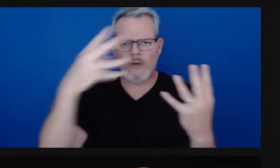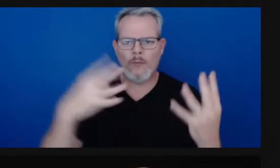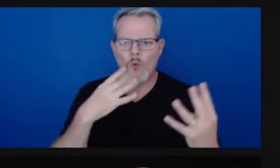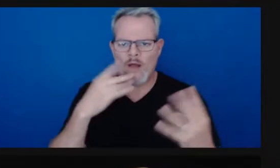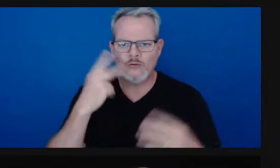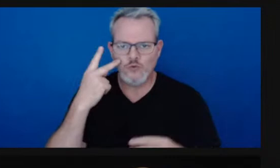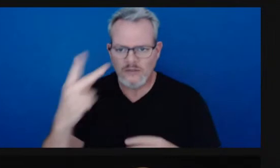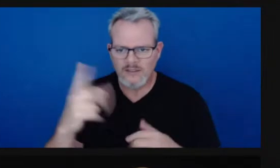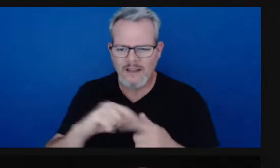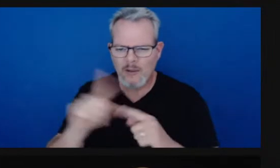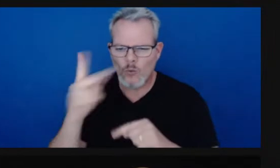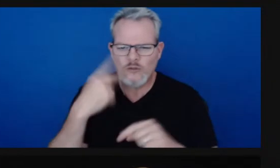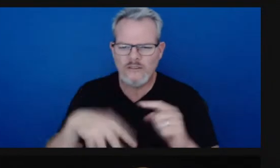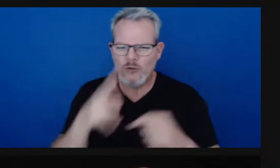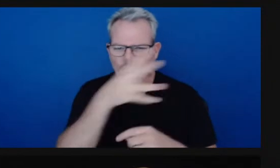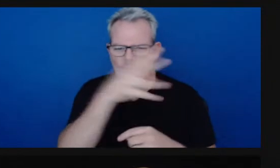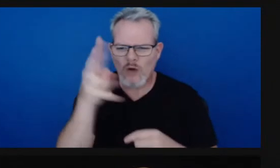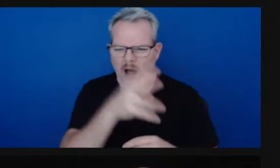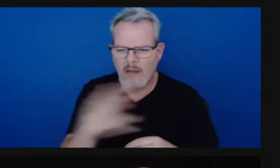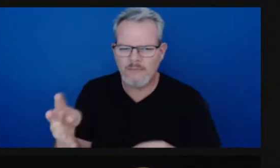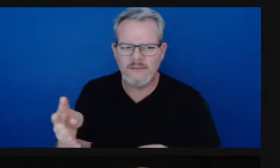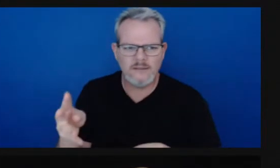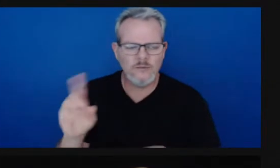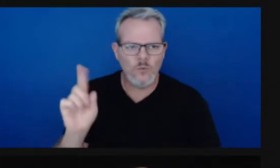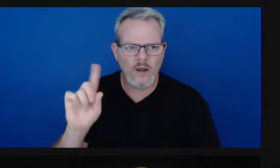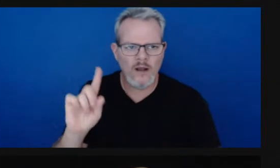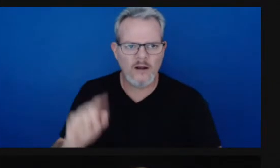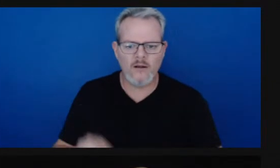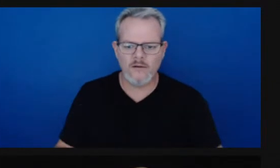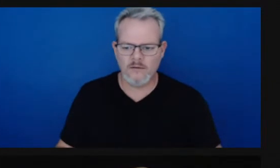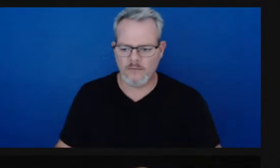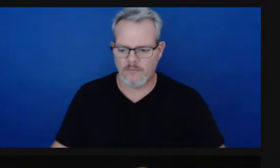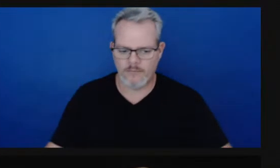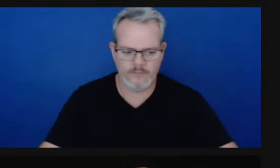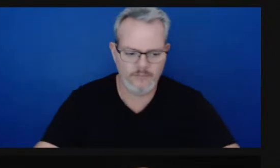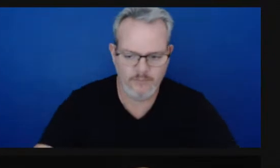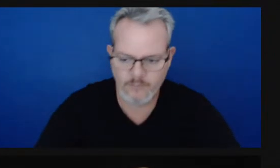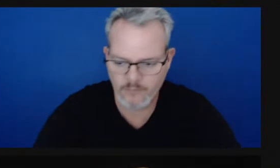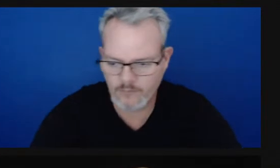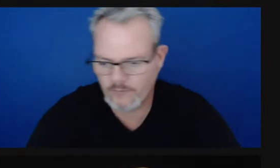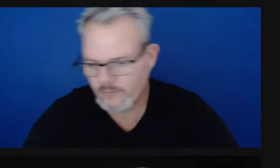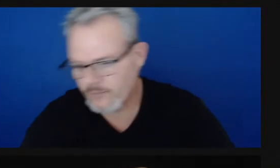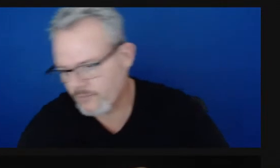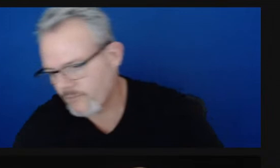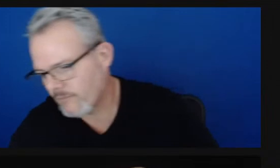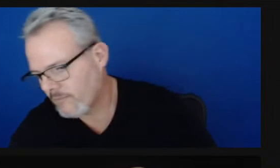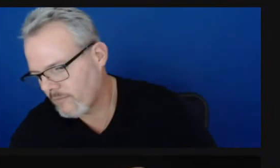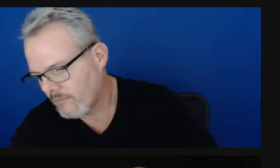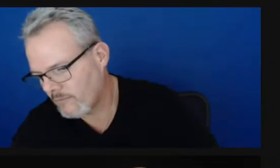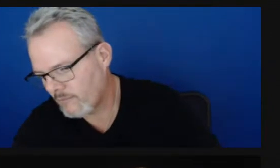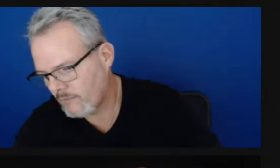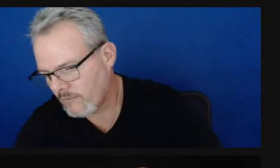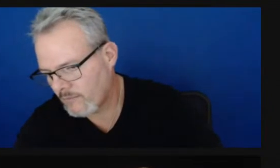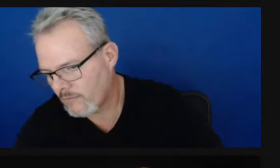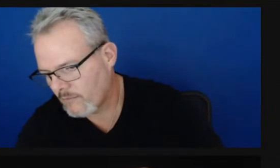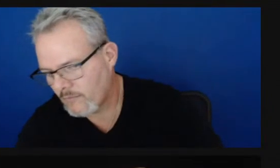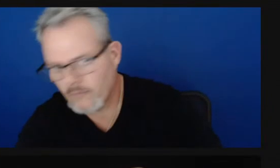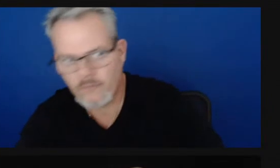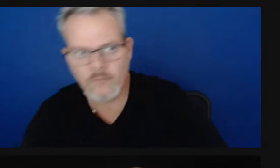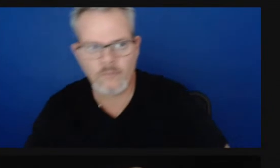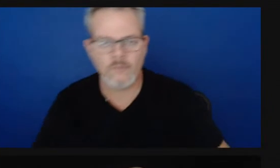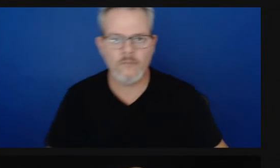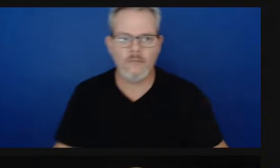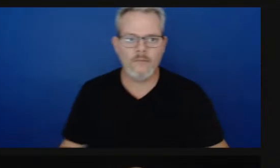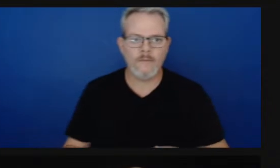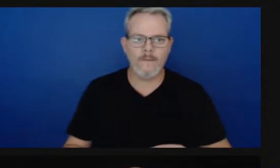those stripes? Okay, so that said, we can see here the outermost stripe that's